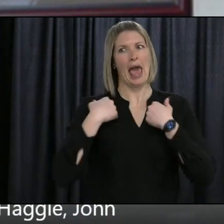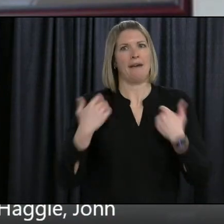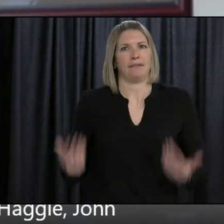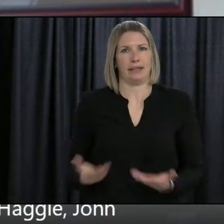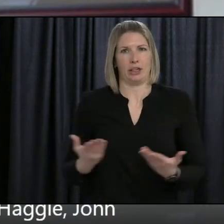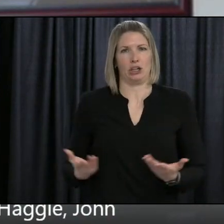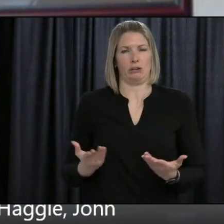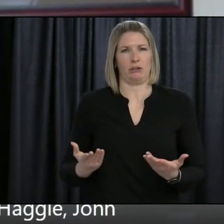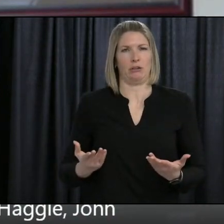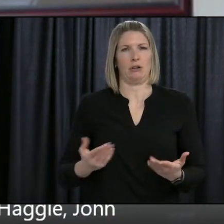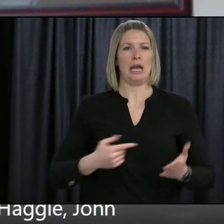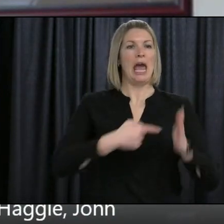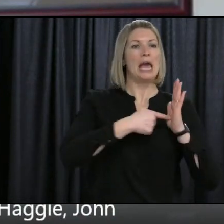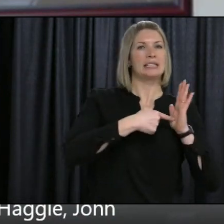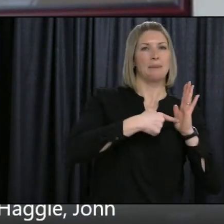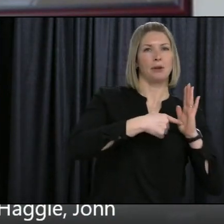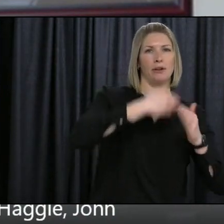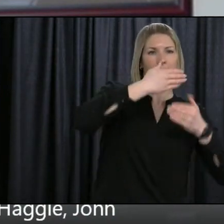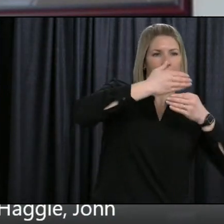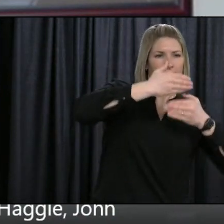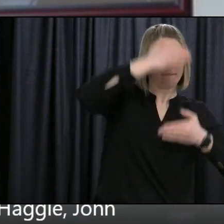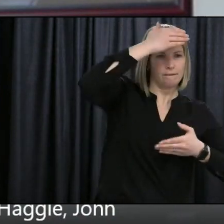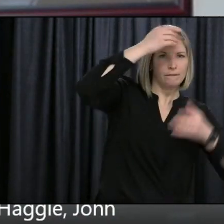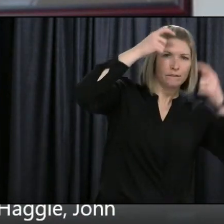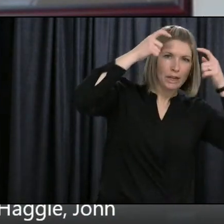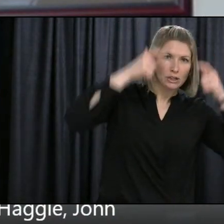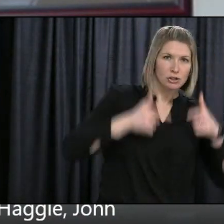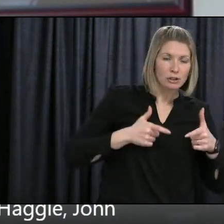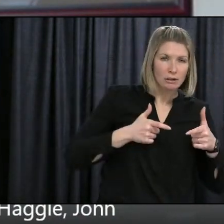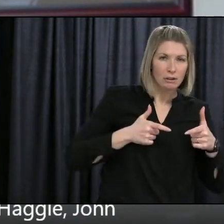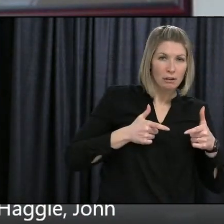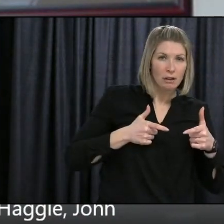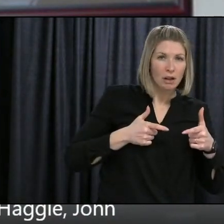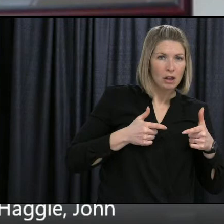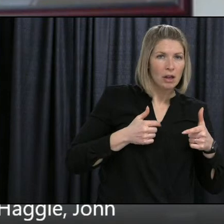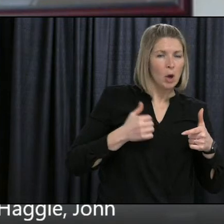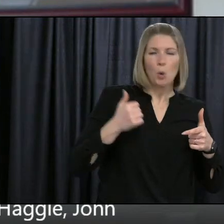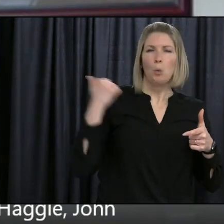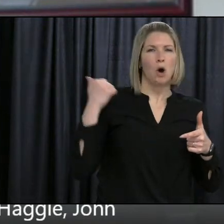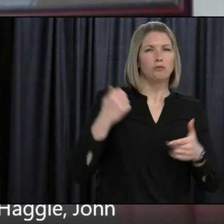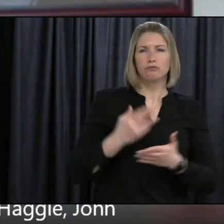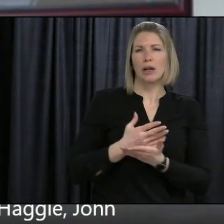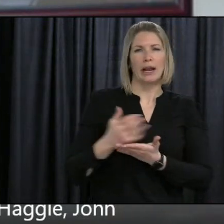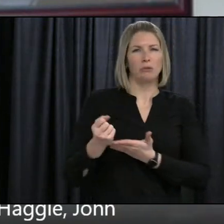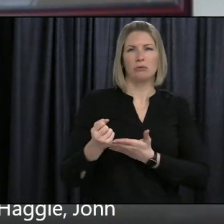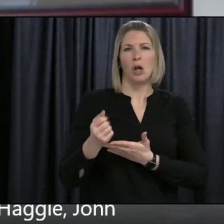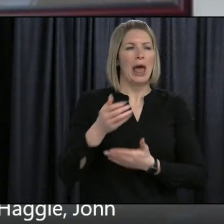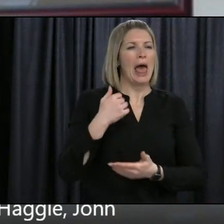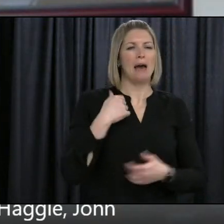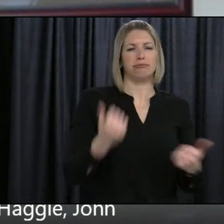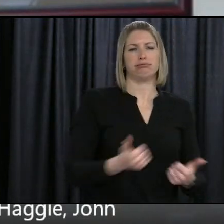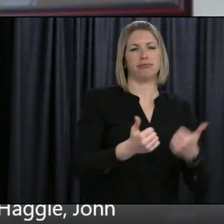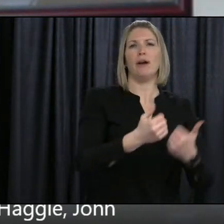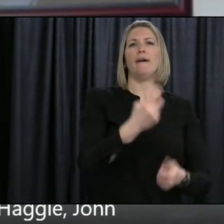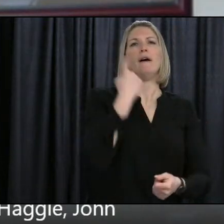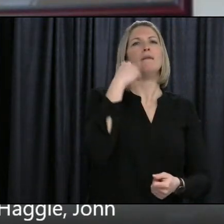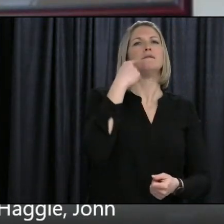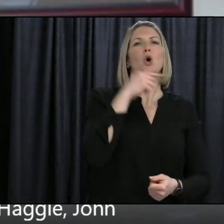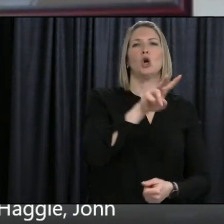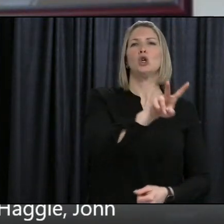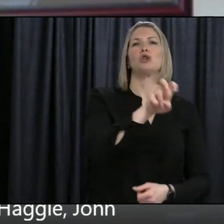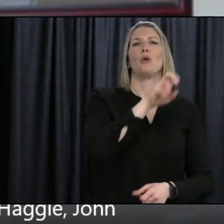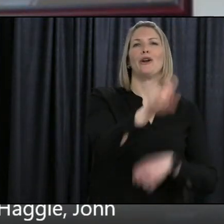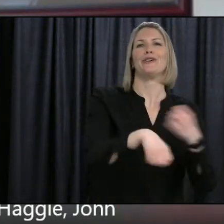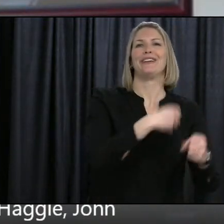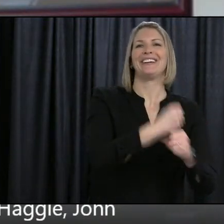shields, we'd probably not run out of them for the next 200 years at this rate. But there are some items like the gloves. As of yesterday,